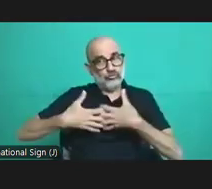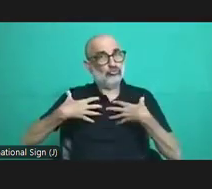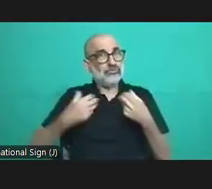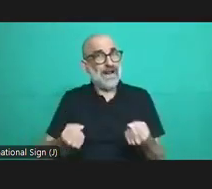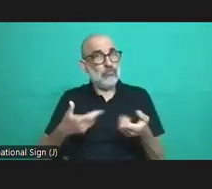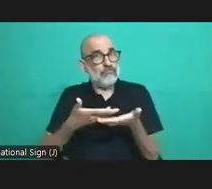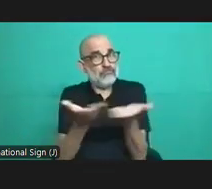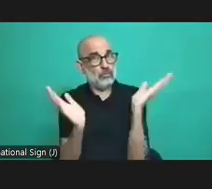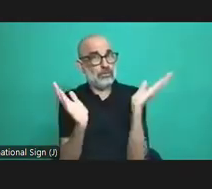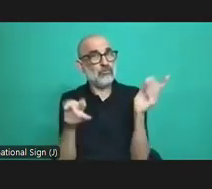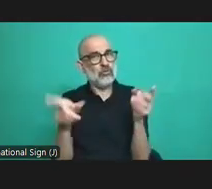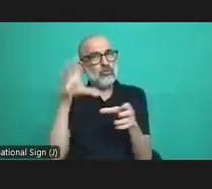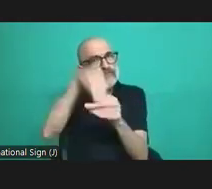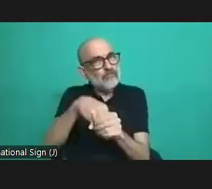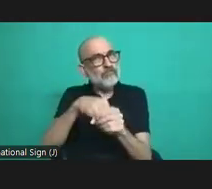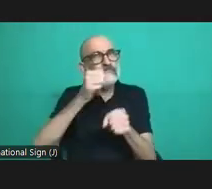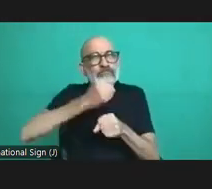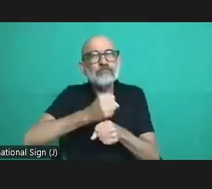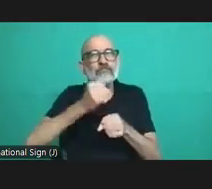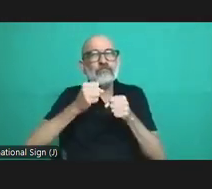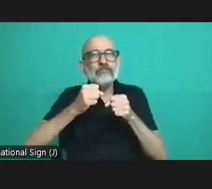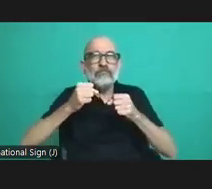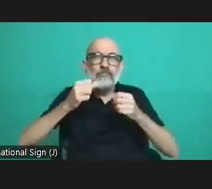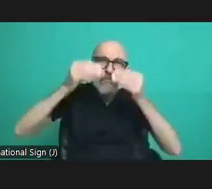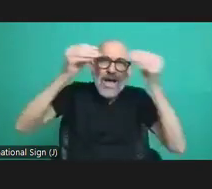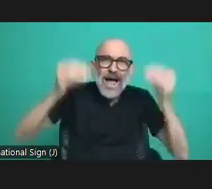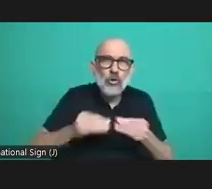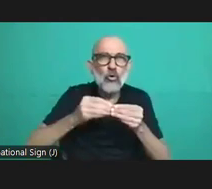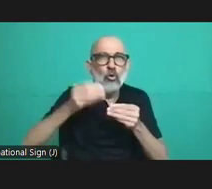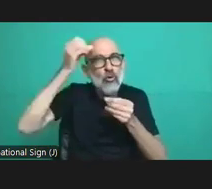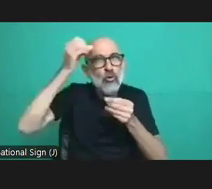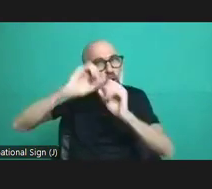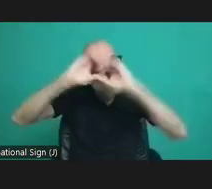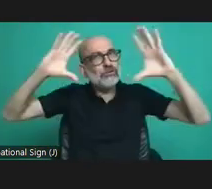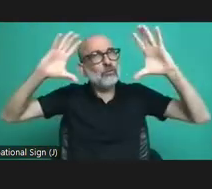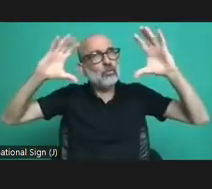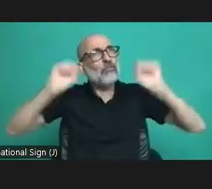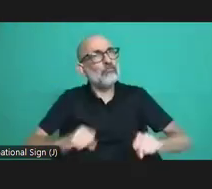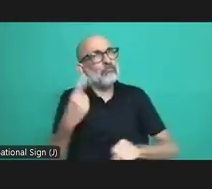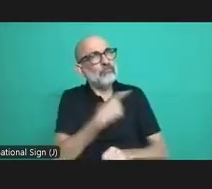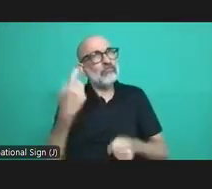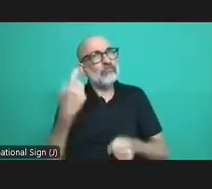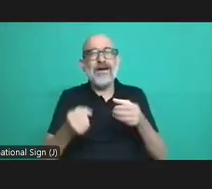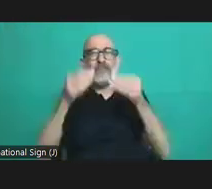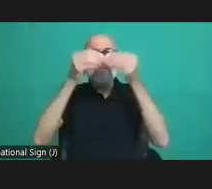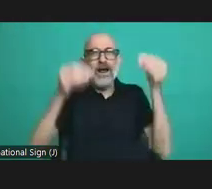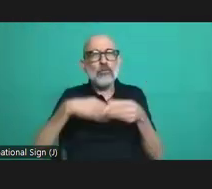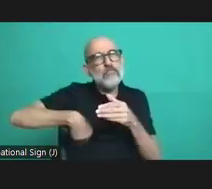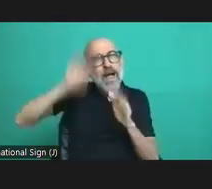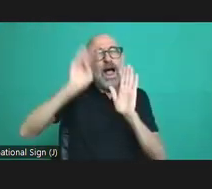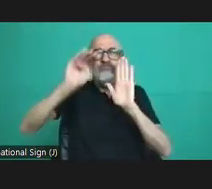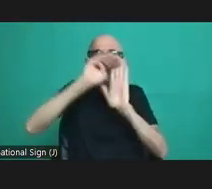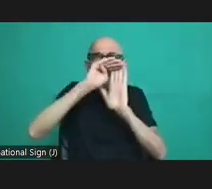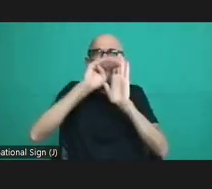the strengthening and the development of resilient health systems, presenting 11 essential functions across a policy cycle,